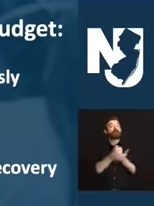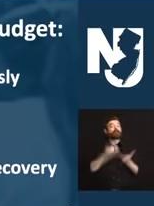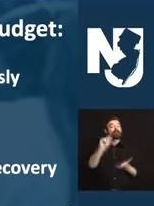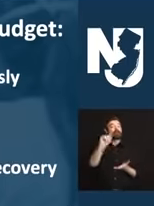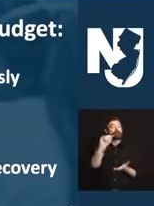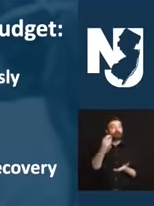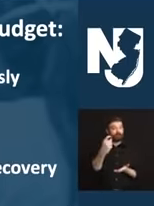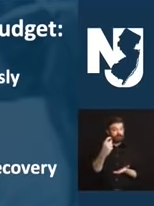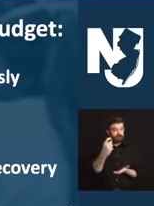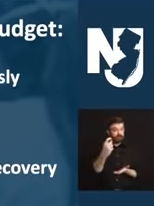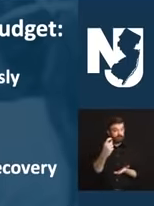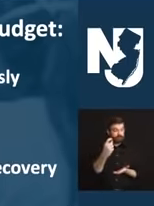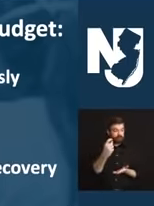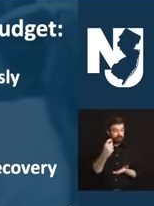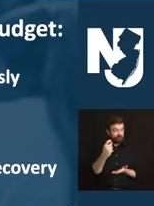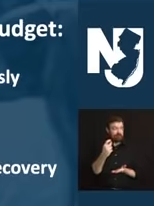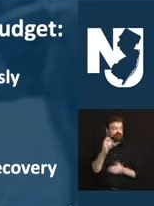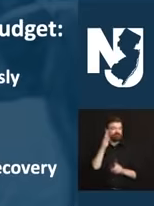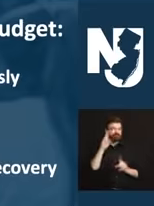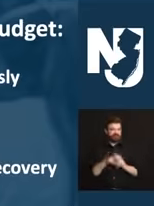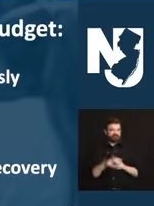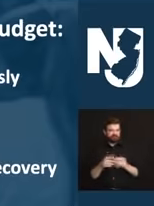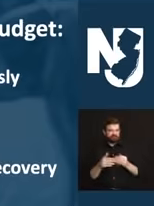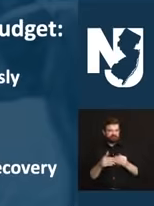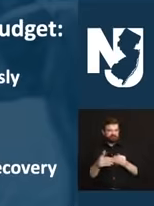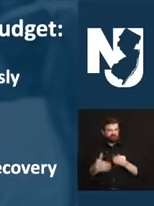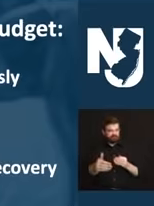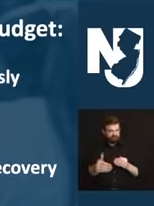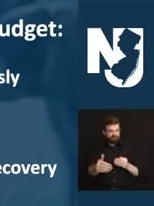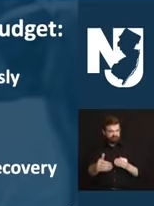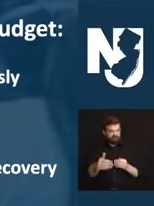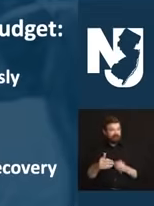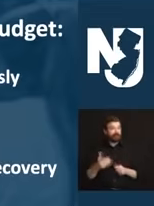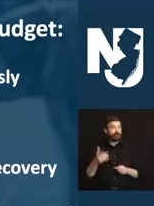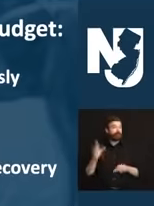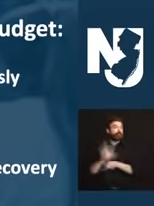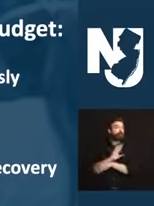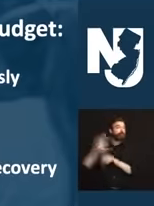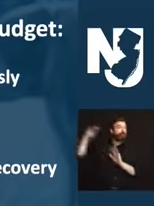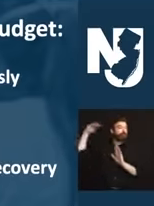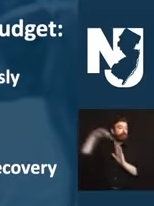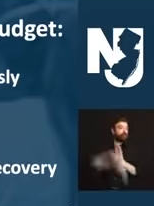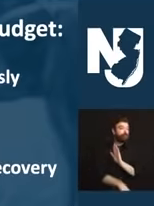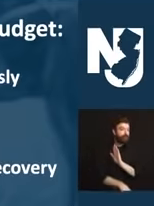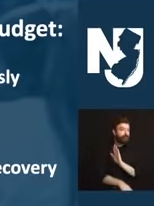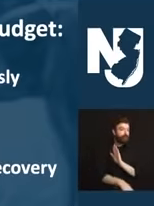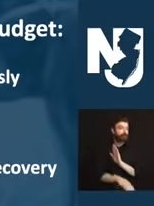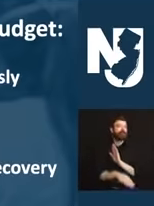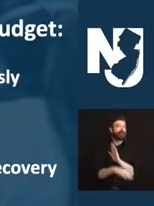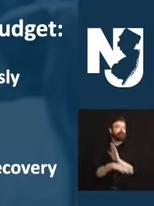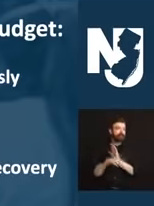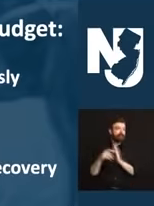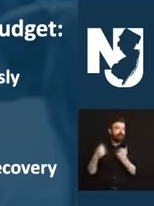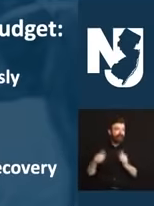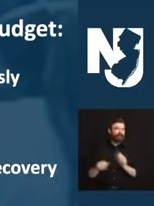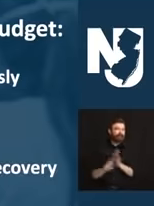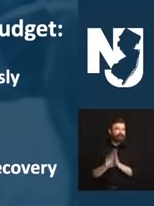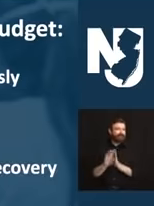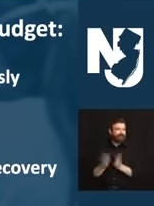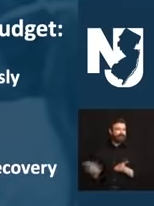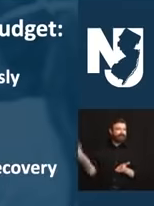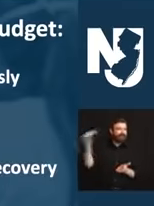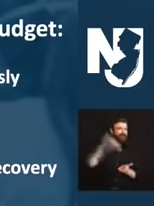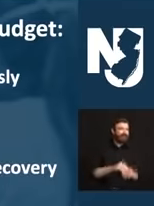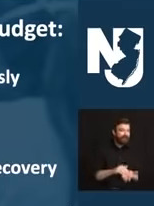restart, we know all that can just as easily melt away if consumer confidence in our